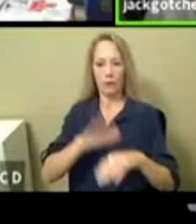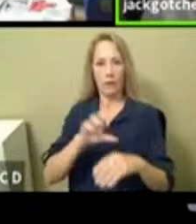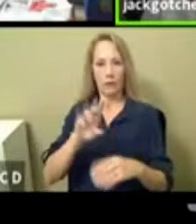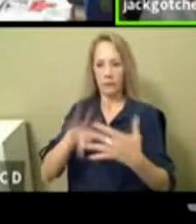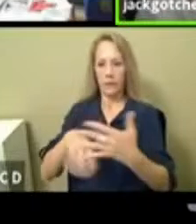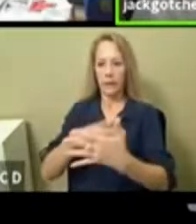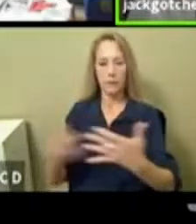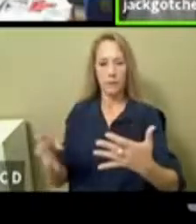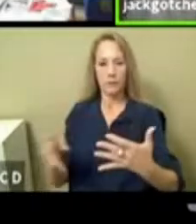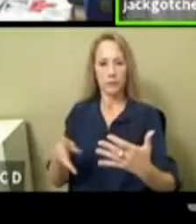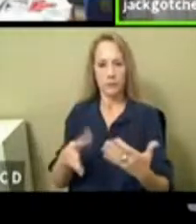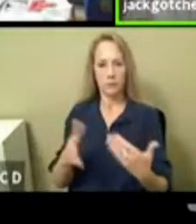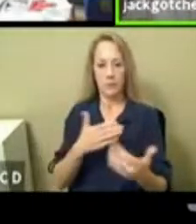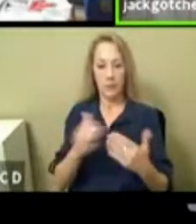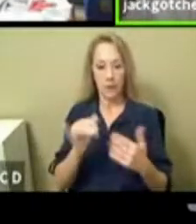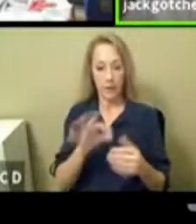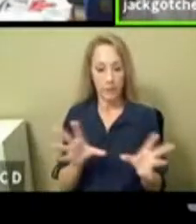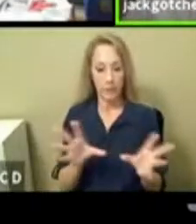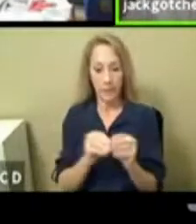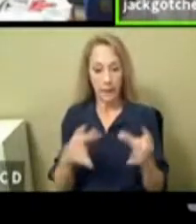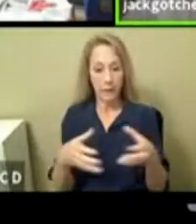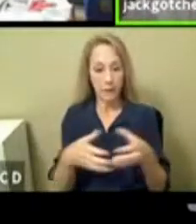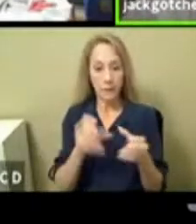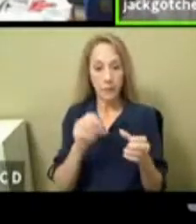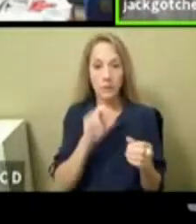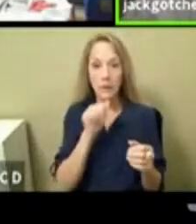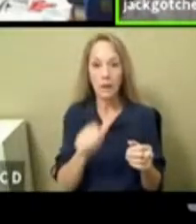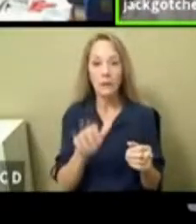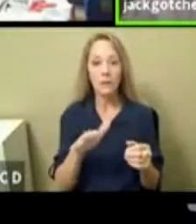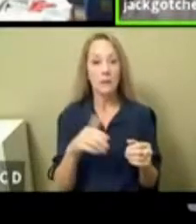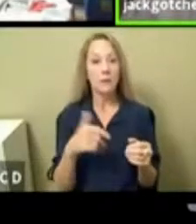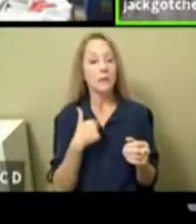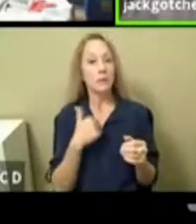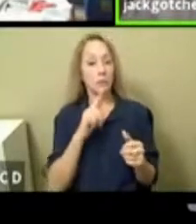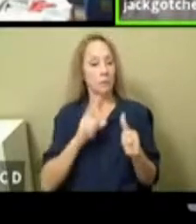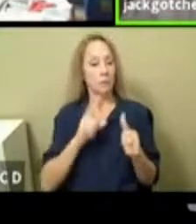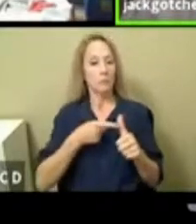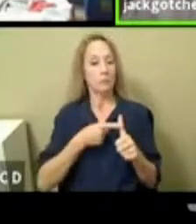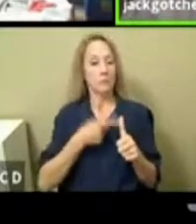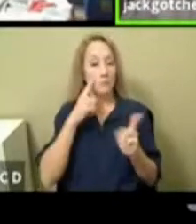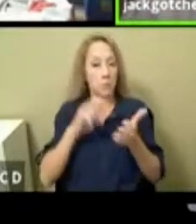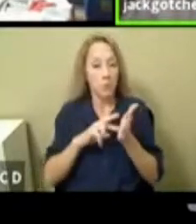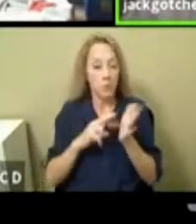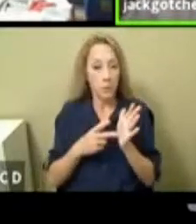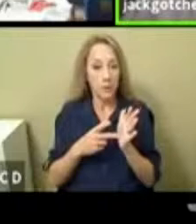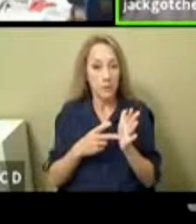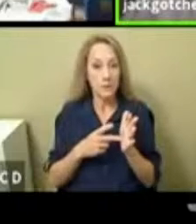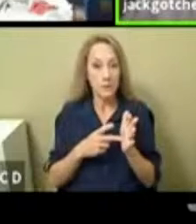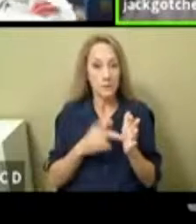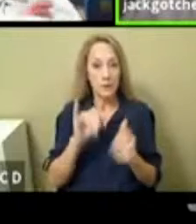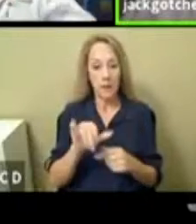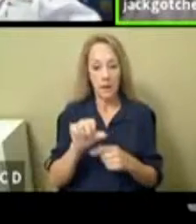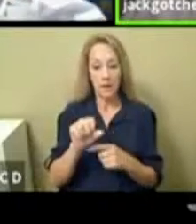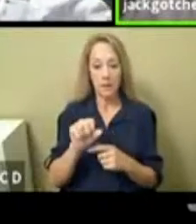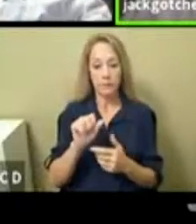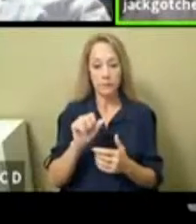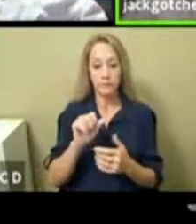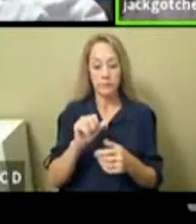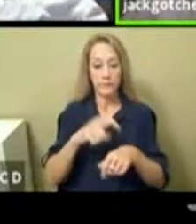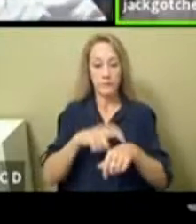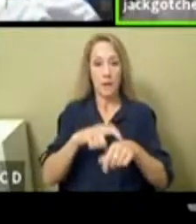I'm surely I'm talking to everybody that knows this, but the original intent behind those stop deadlines was so we could